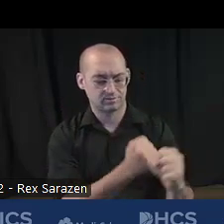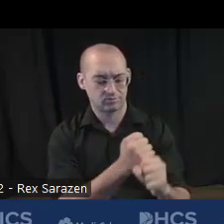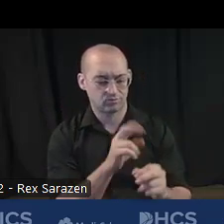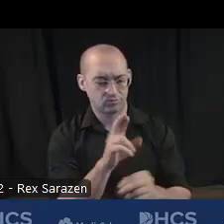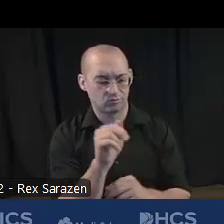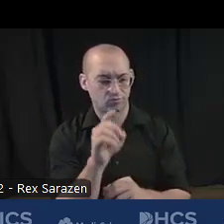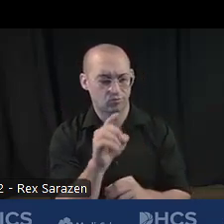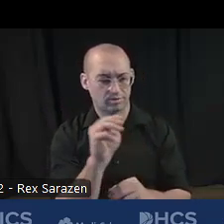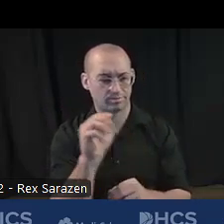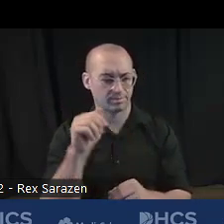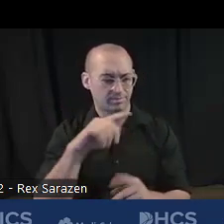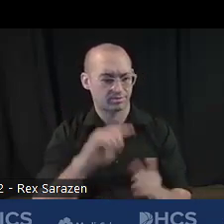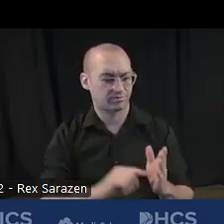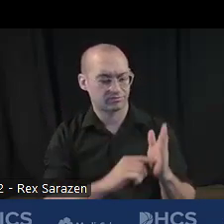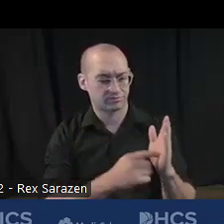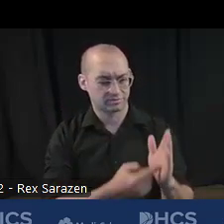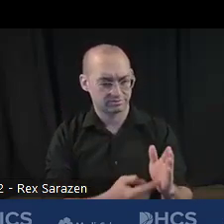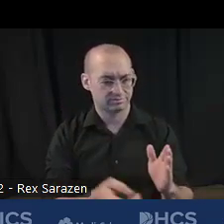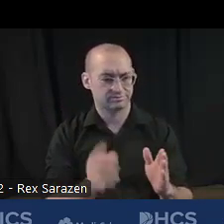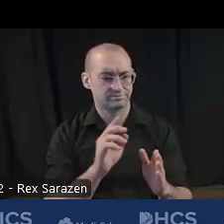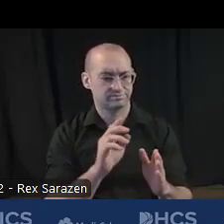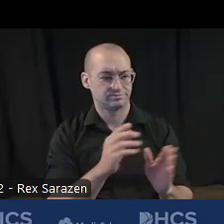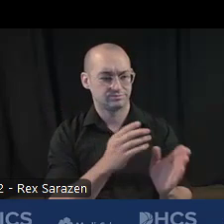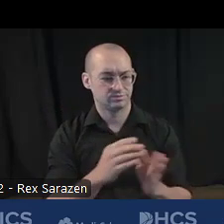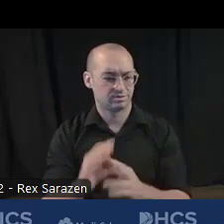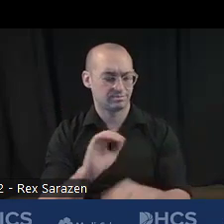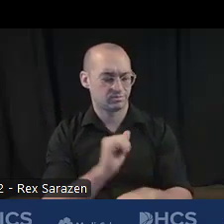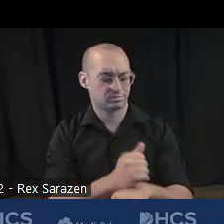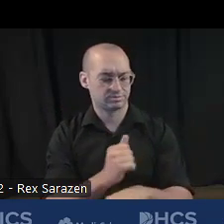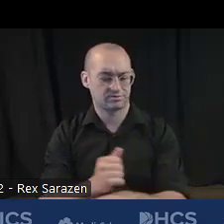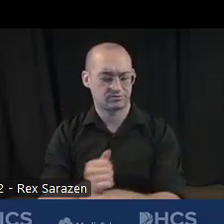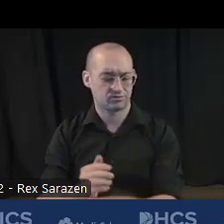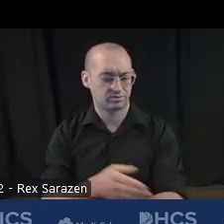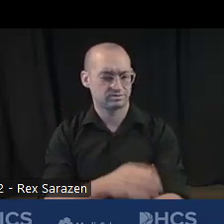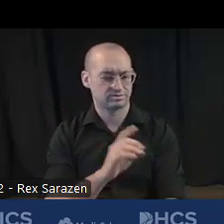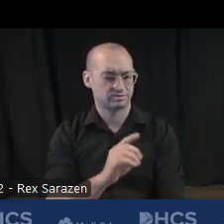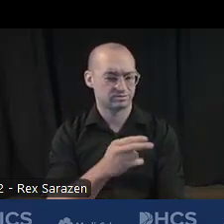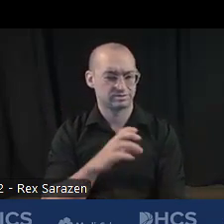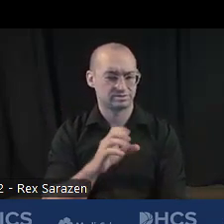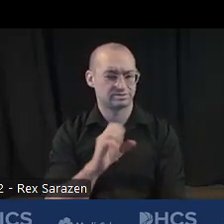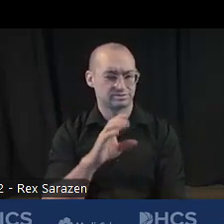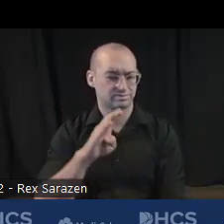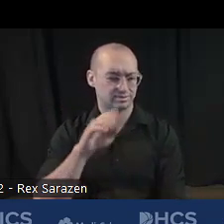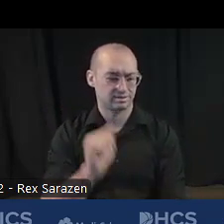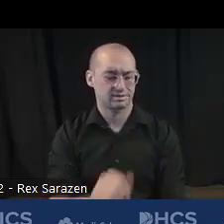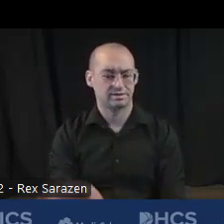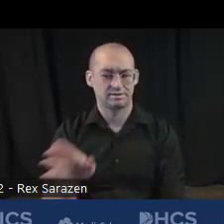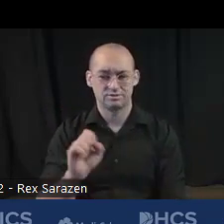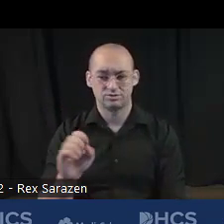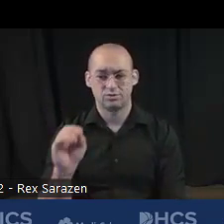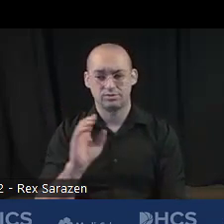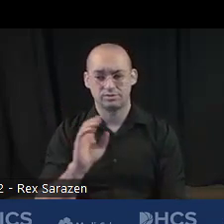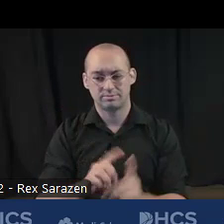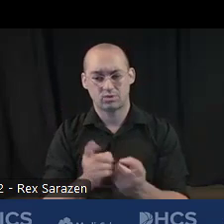First, we launched a strategy committee made up of representatives from across the DHCS, CDA, so Department of